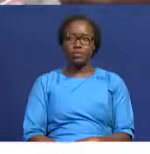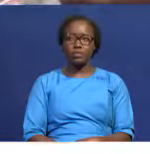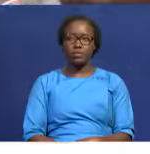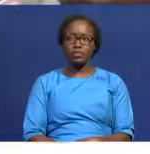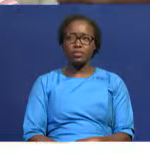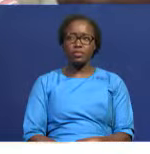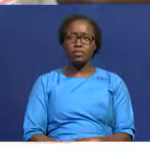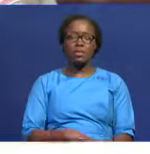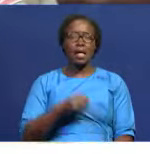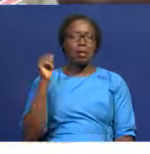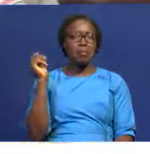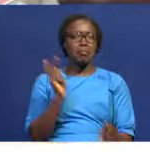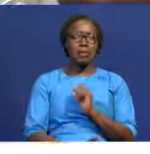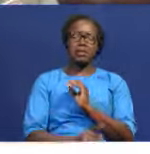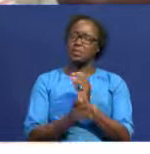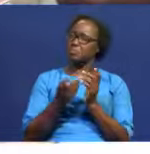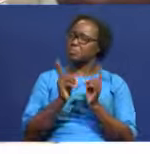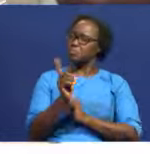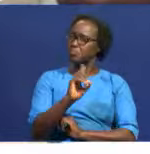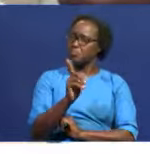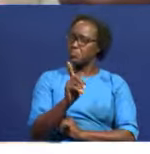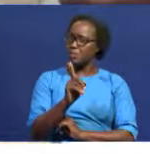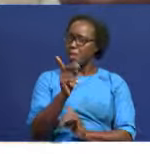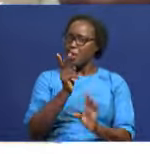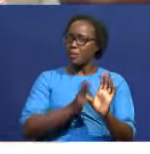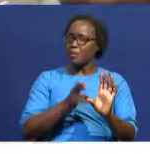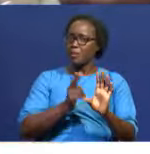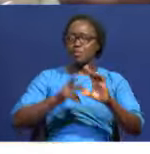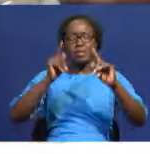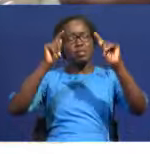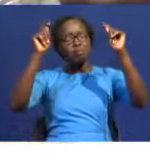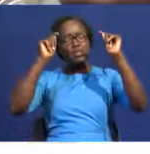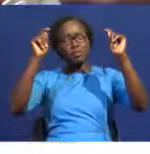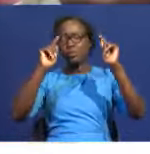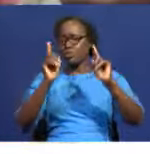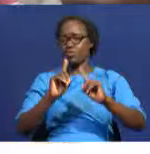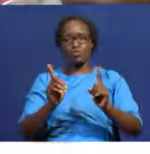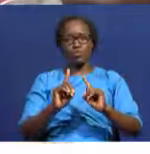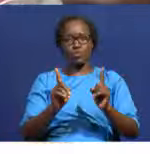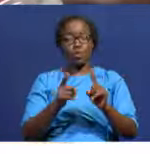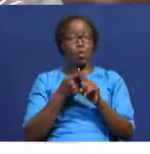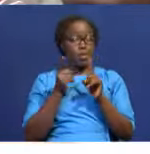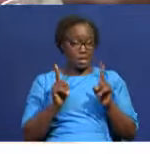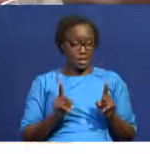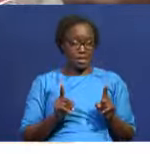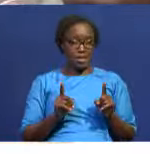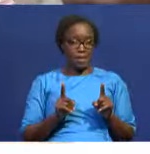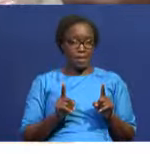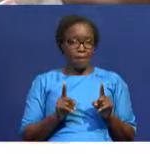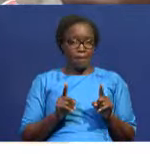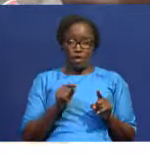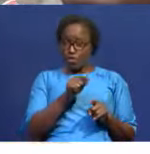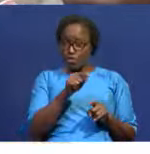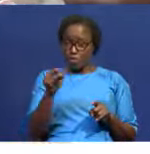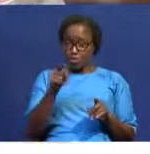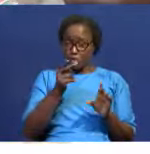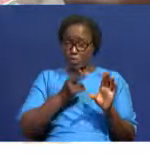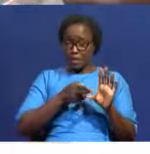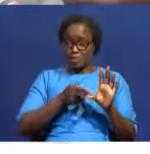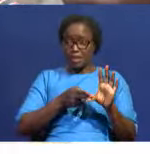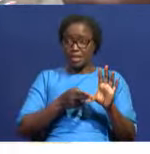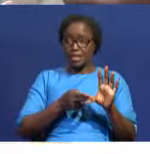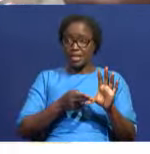Atuta punish watu kwa sababu walishiriki kwa maandamano. But wale